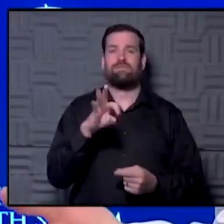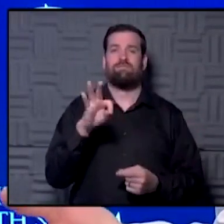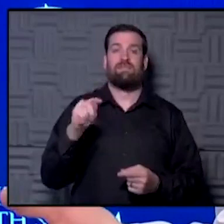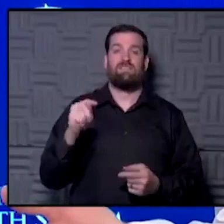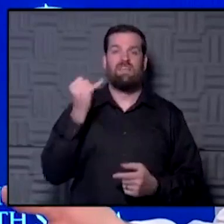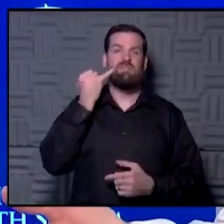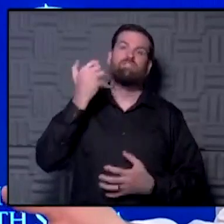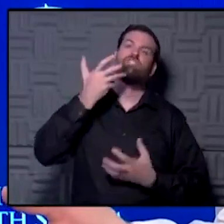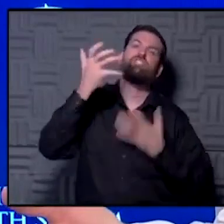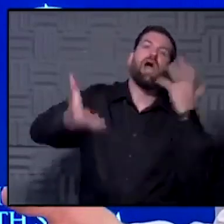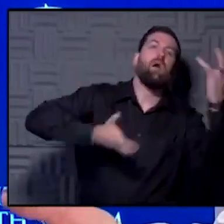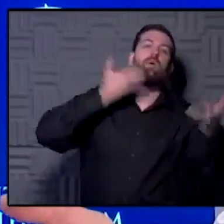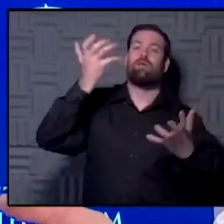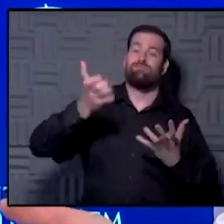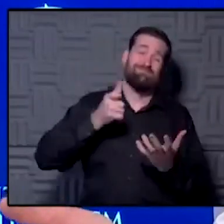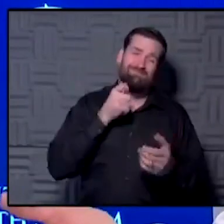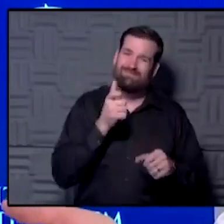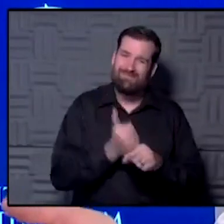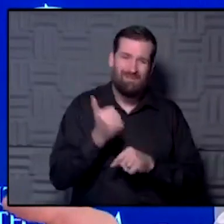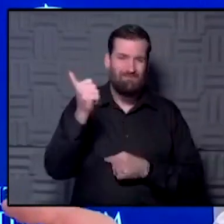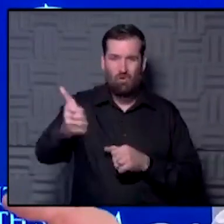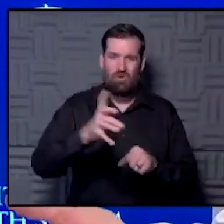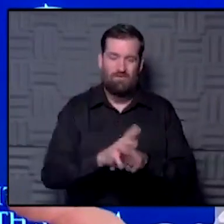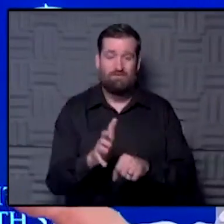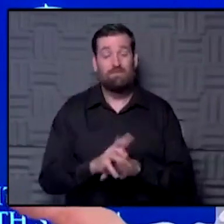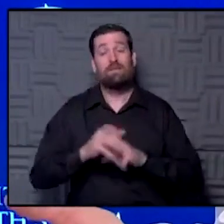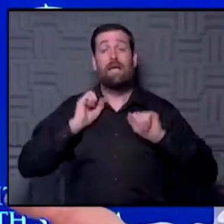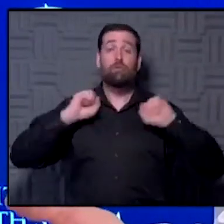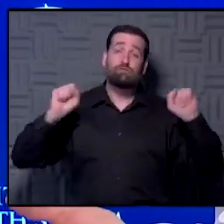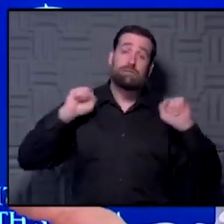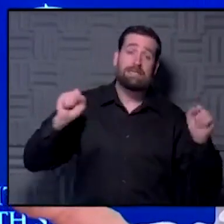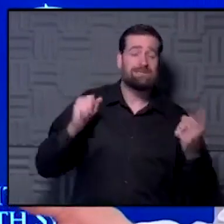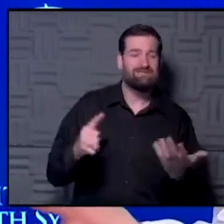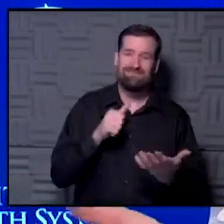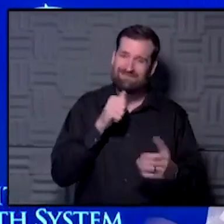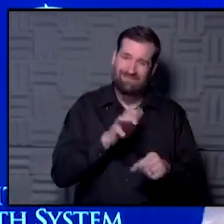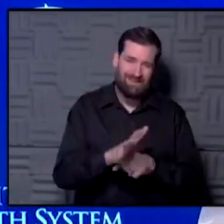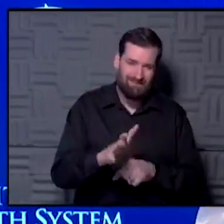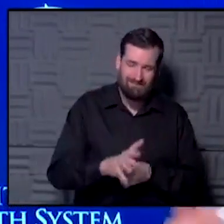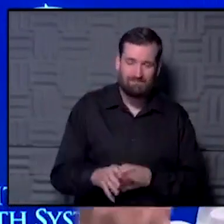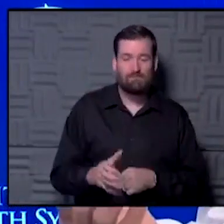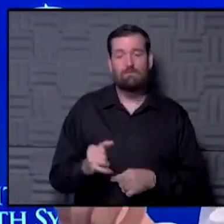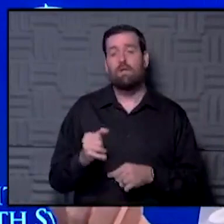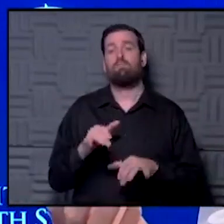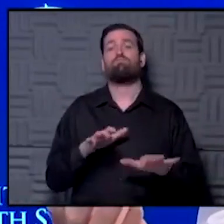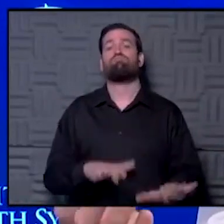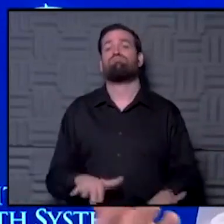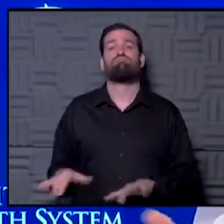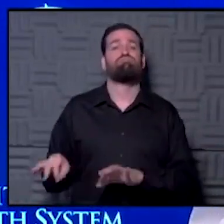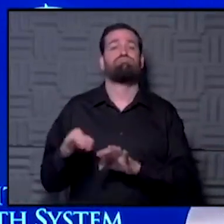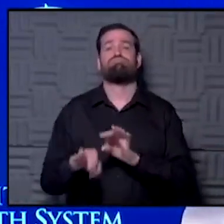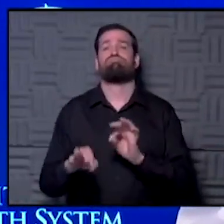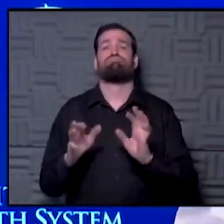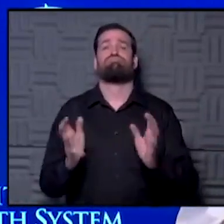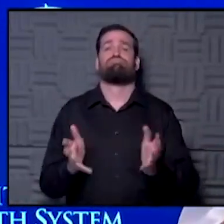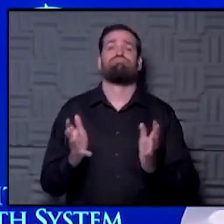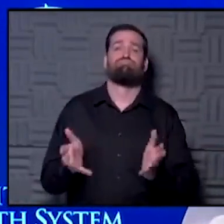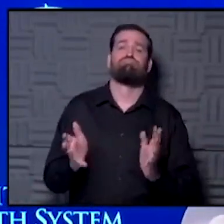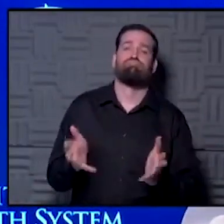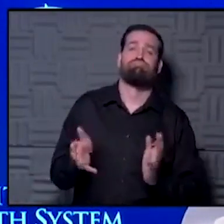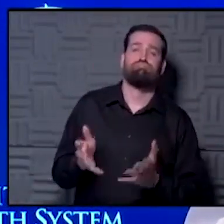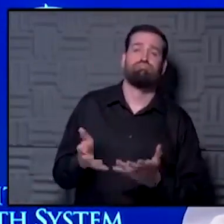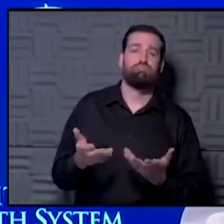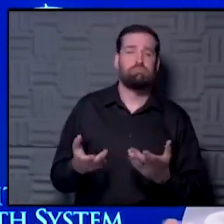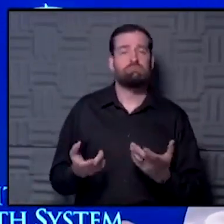at each other, you're probably not far enough. If you're exercising, you're probably not far enough. If you're having a calm, simple conversation in a